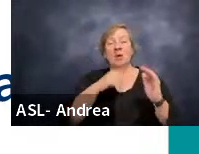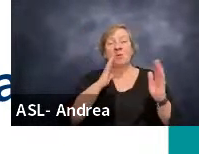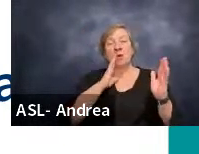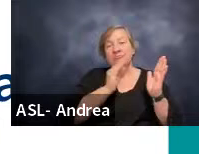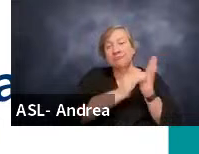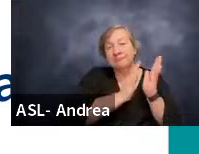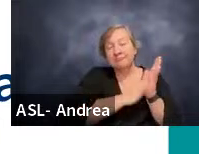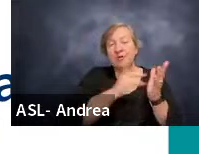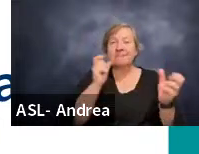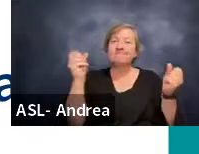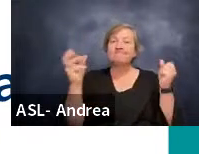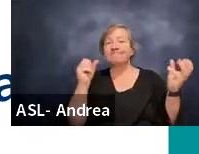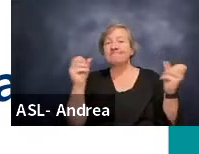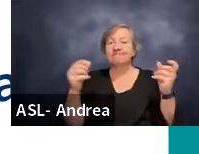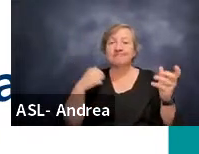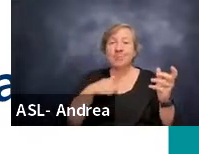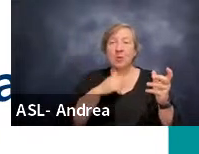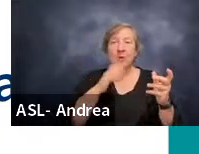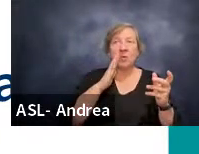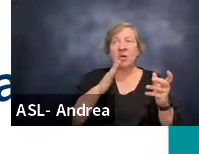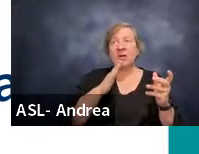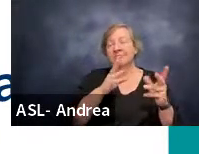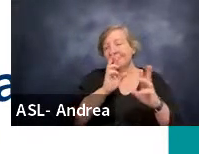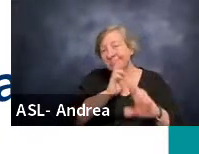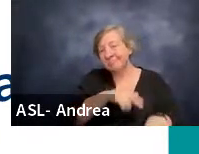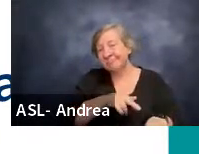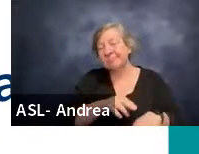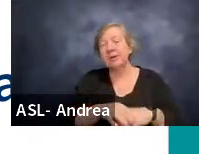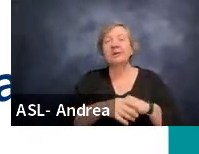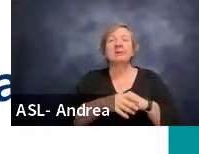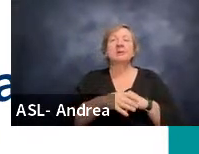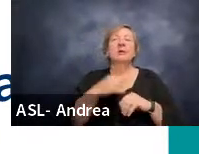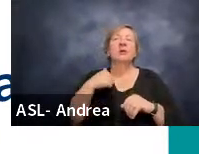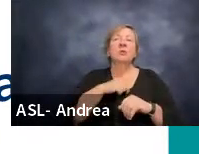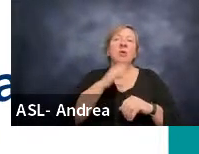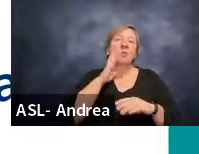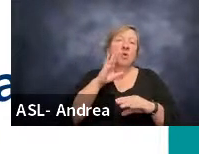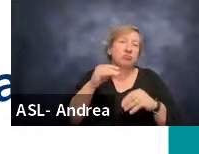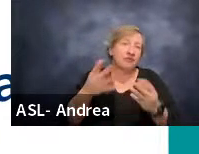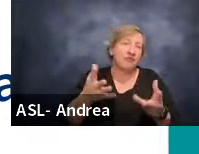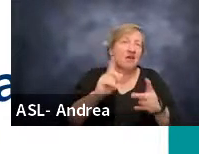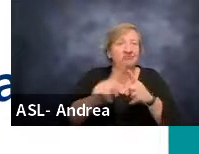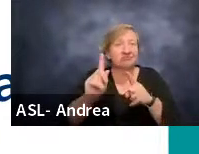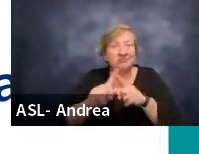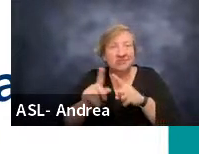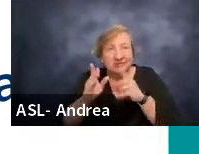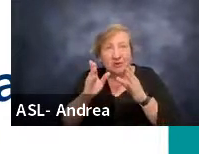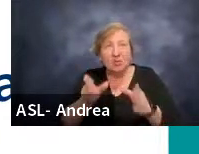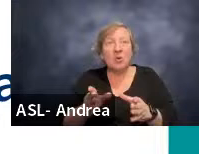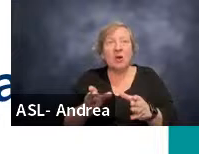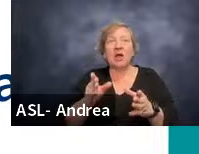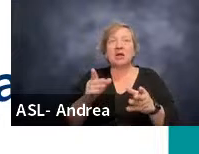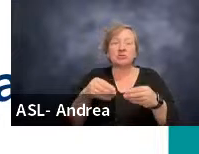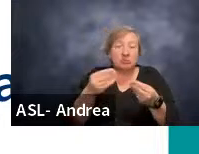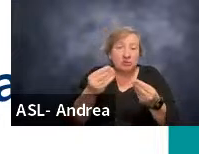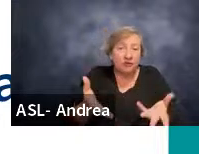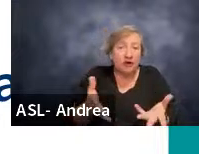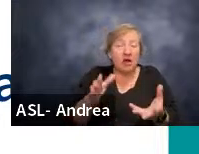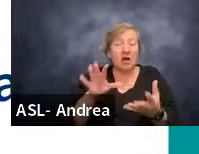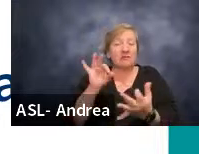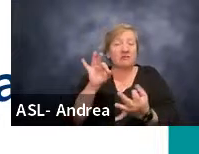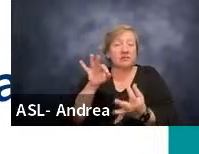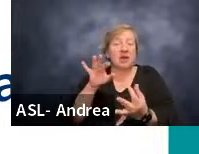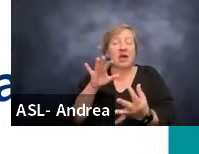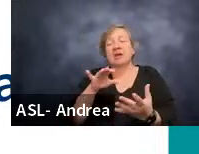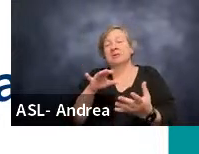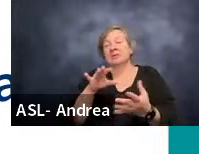and respond to. So once again, we're going to provide various ways to provide these comments as the